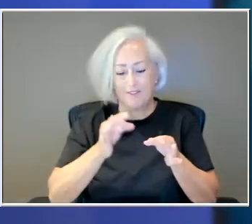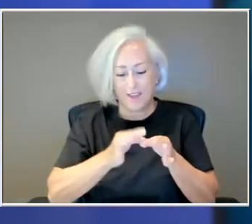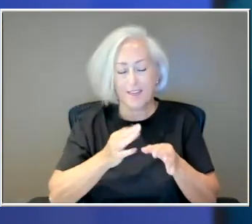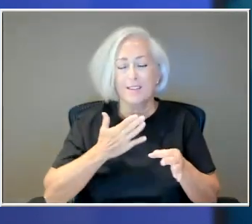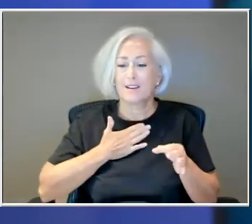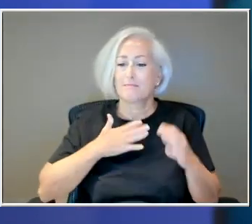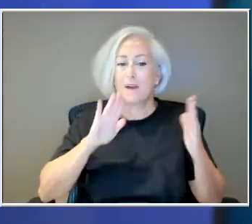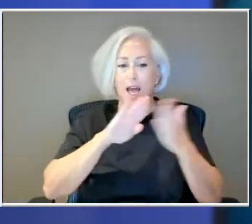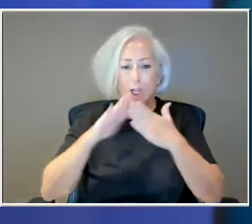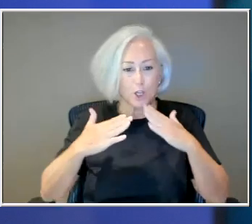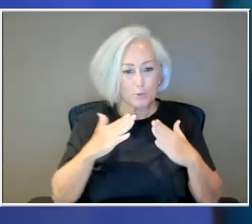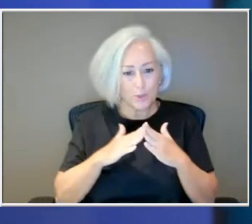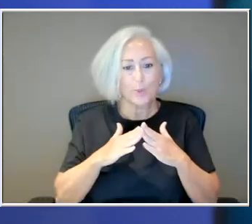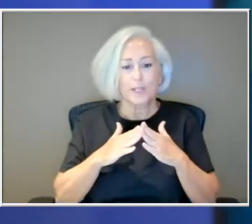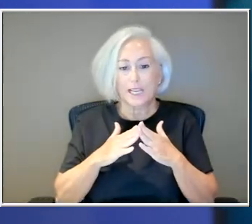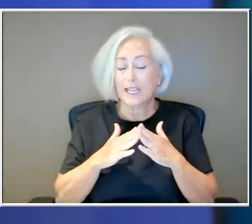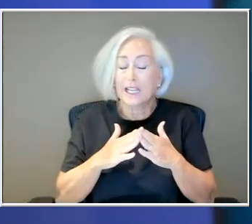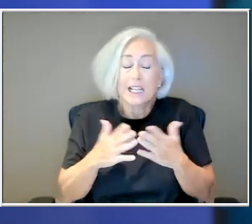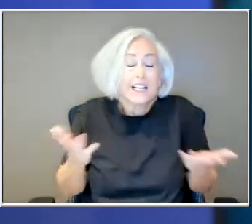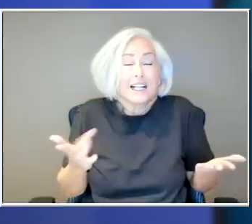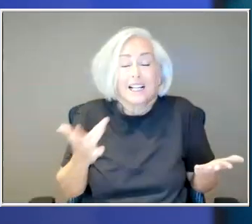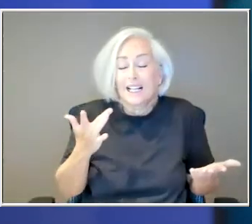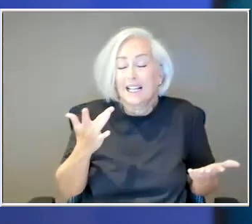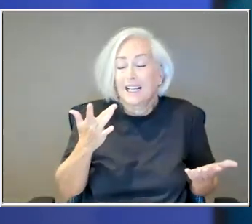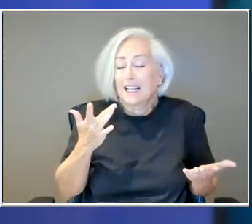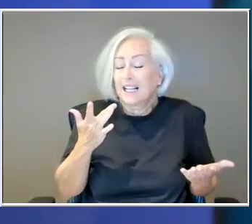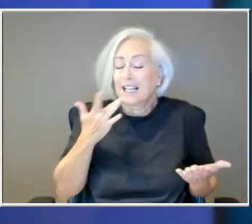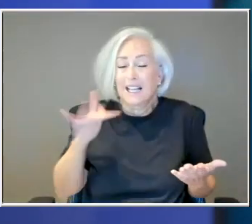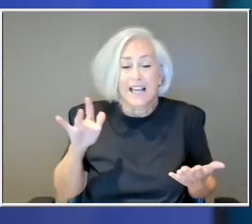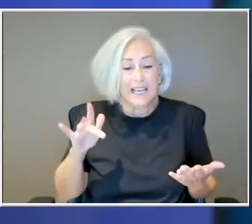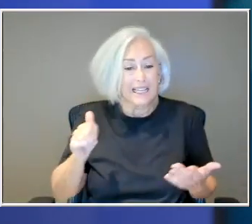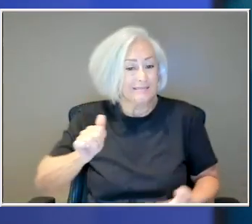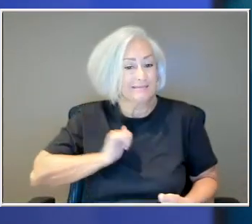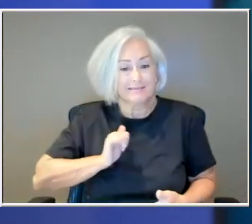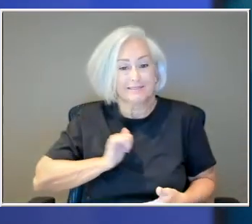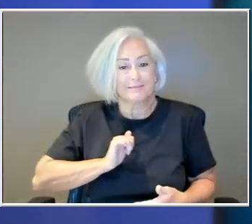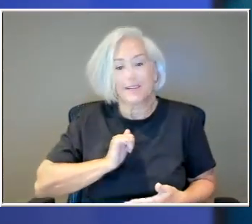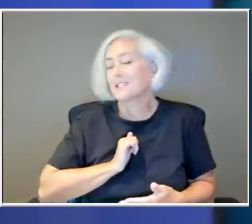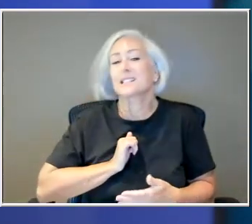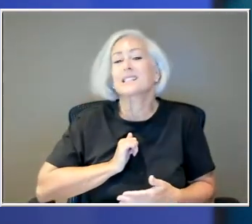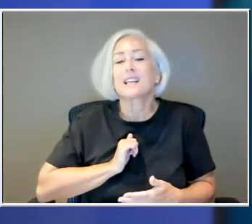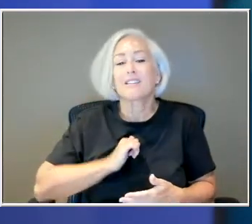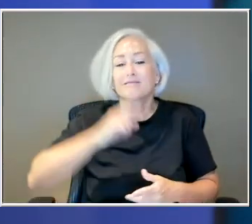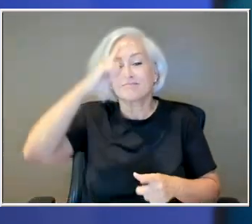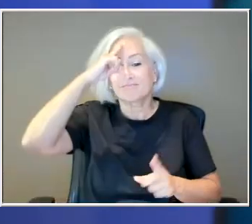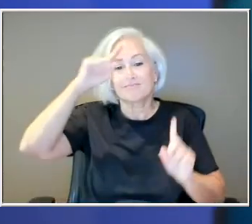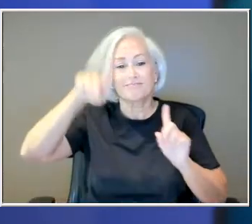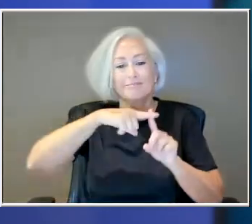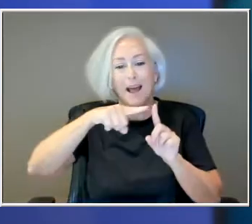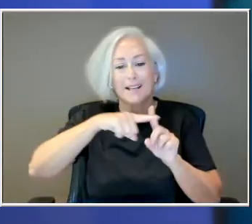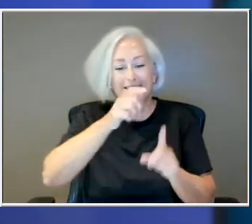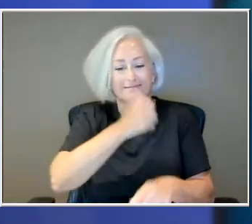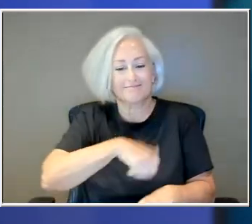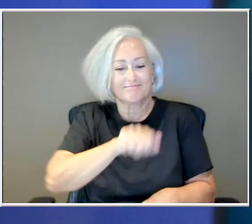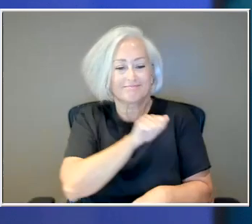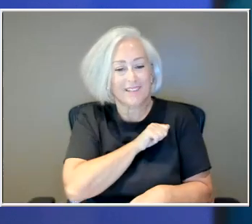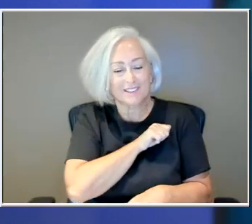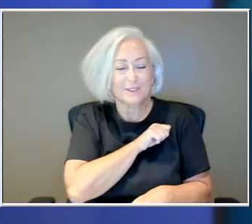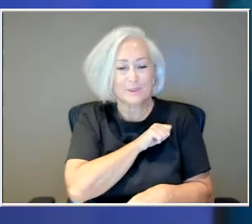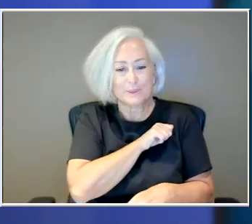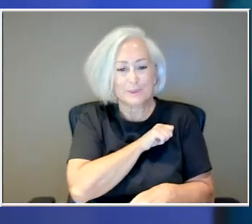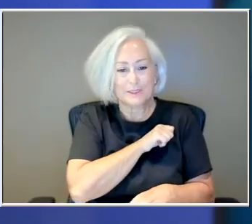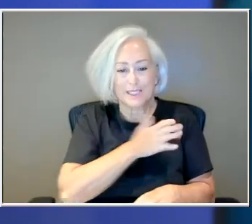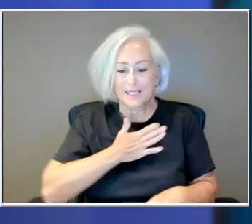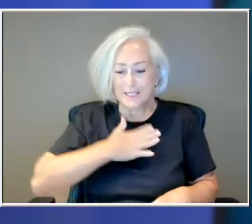just luckily been a person with just a positive outlook, and I would say that my faith informs